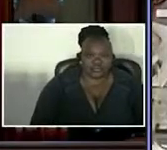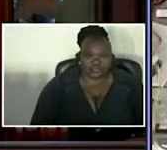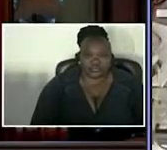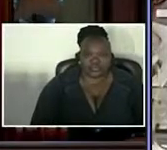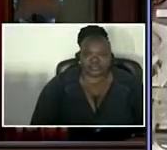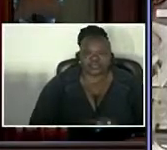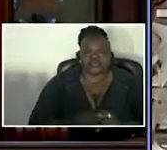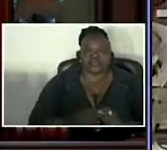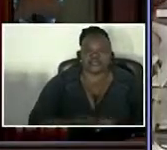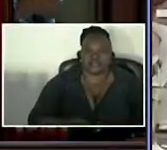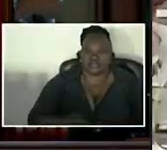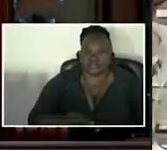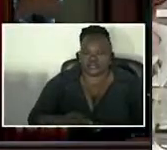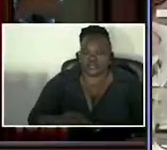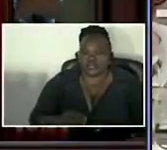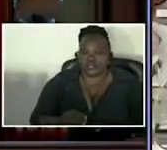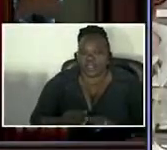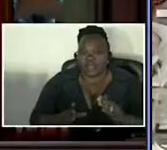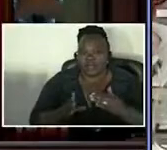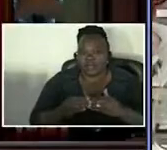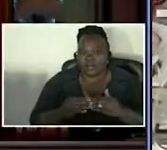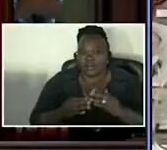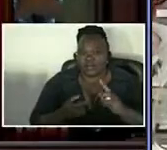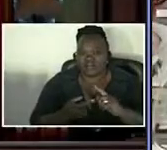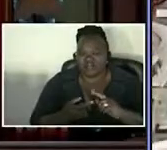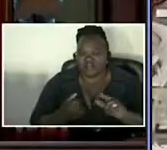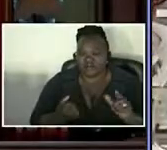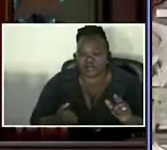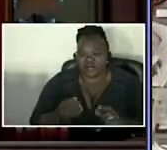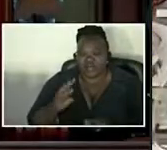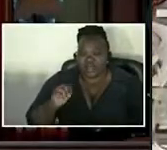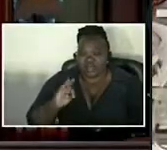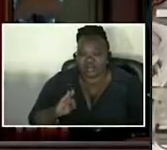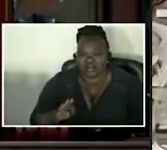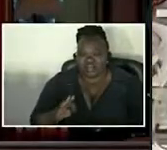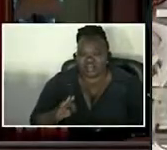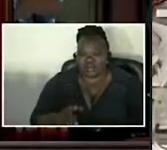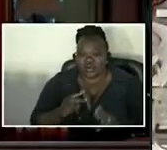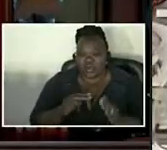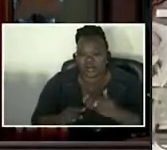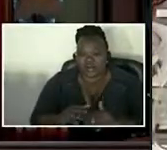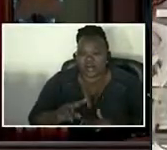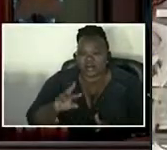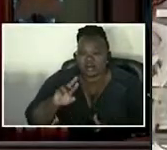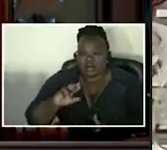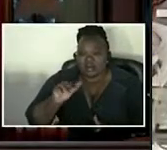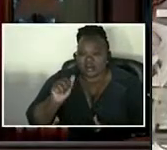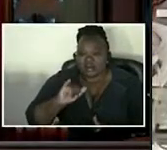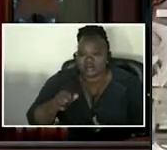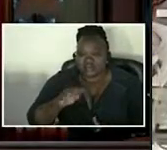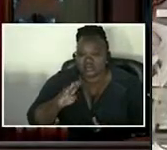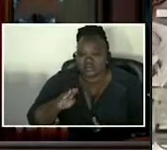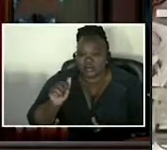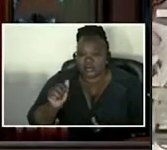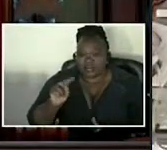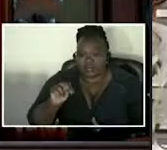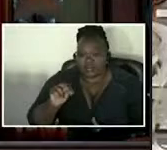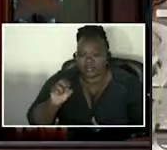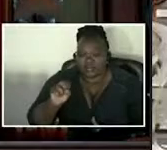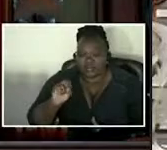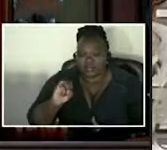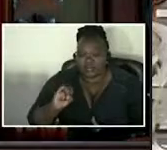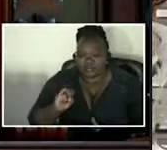connected virtually yes honorable yeah thank you honorable speaker honorable